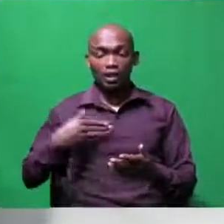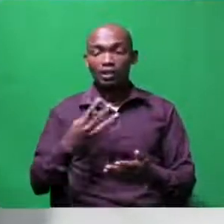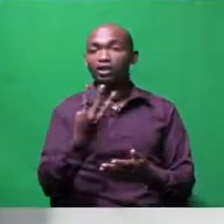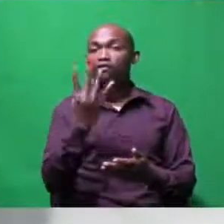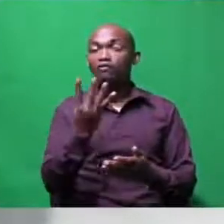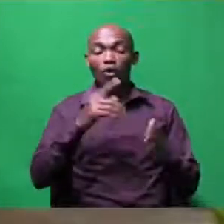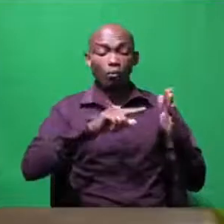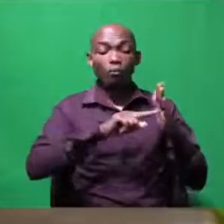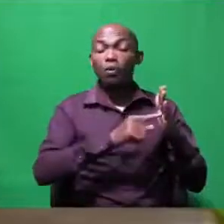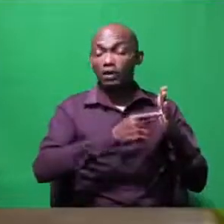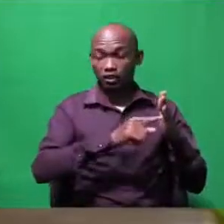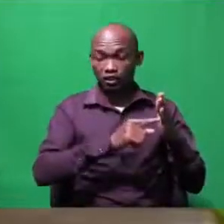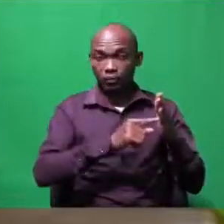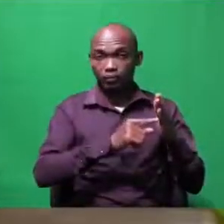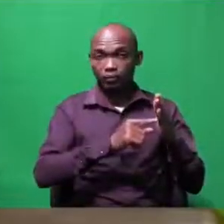students,